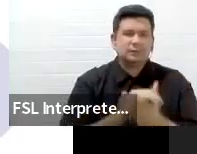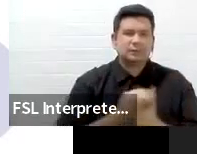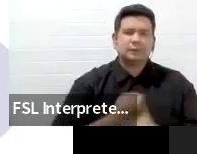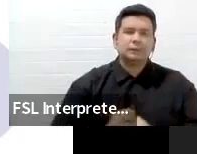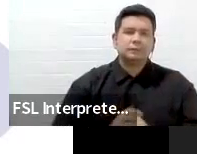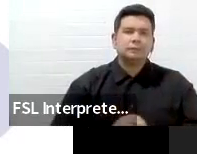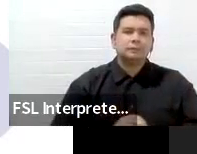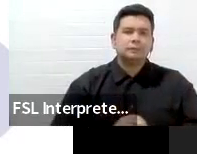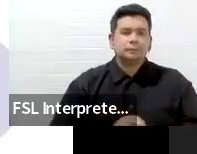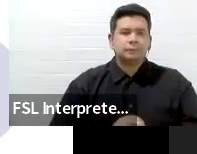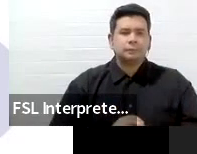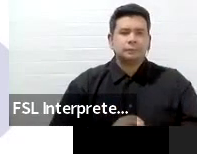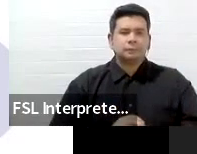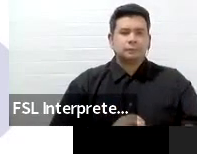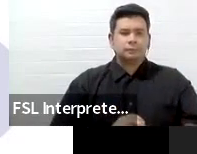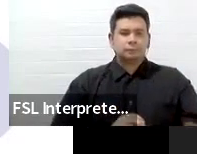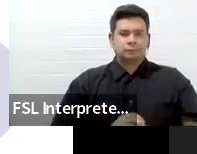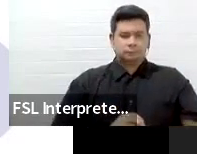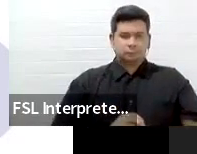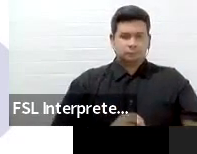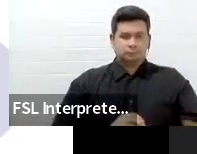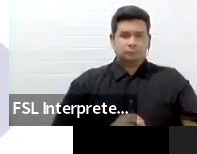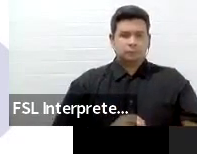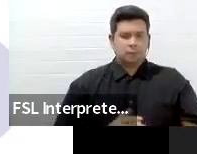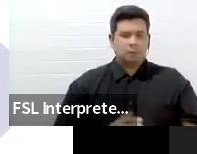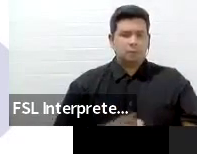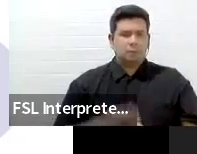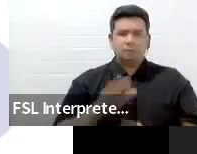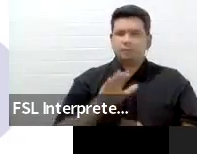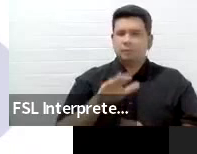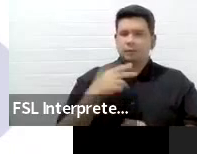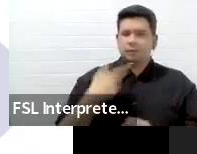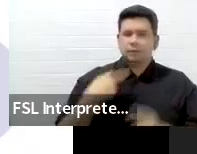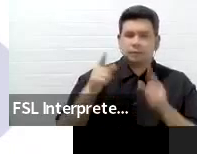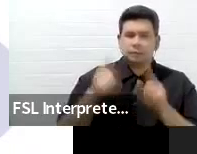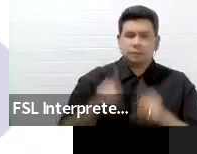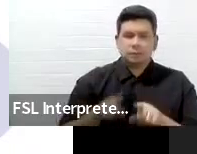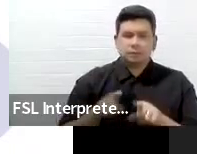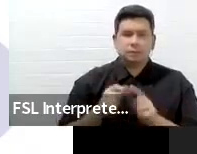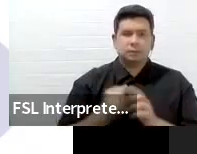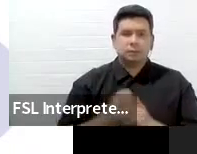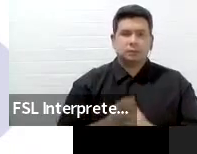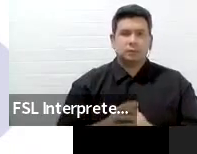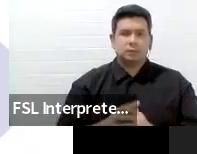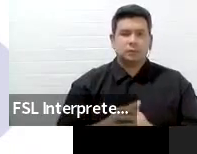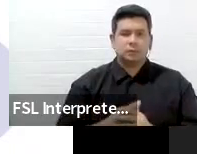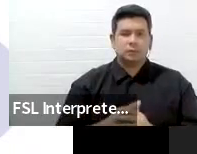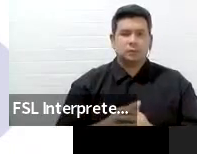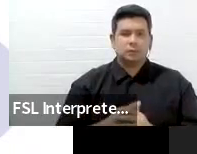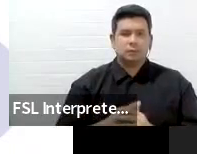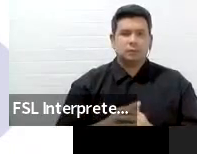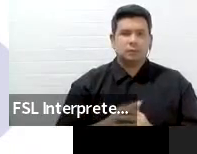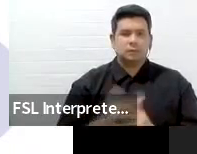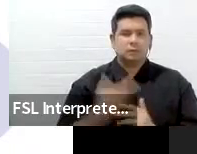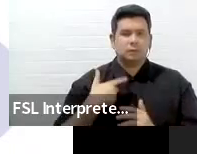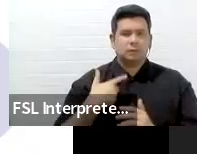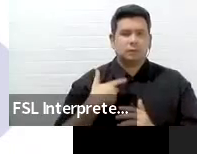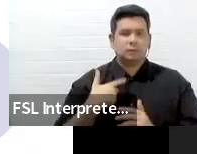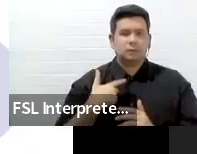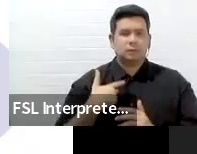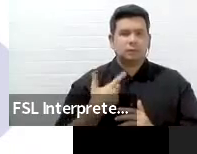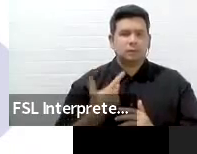that's certain is that it also created an undercurrent of narrative. No, some of those who were affected by